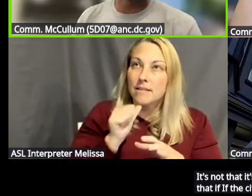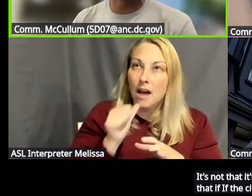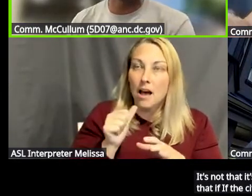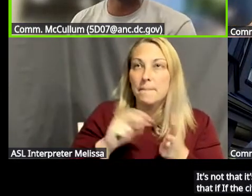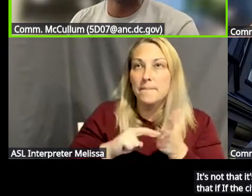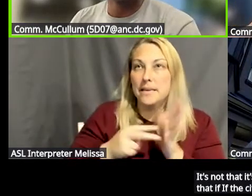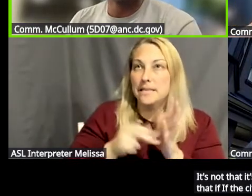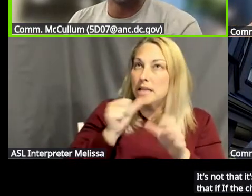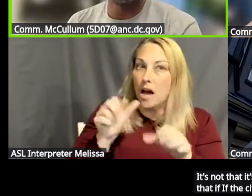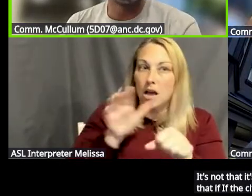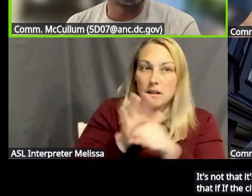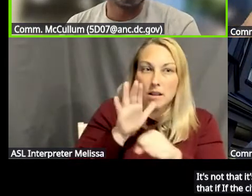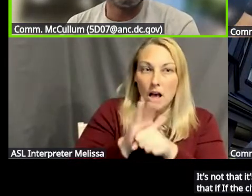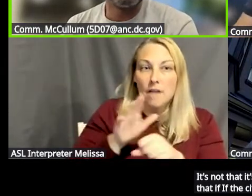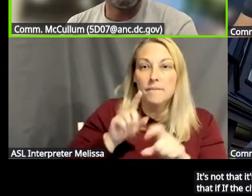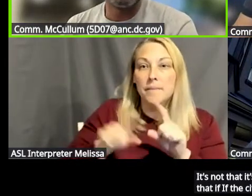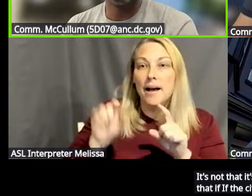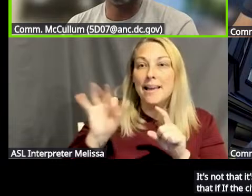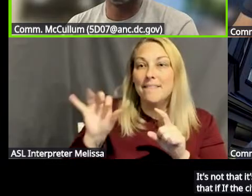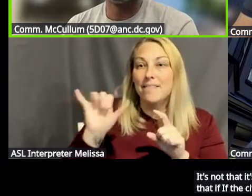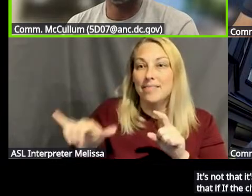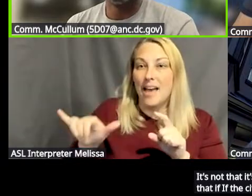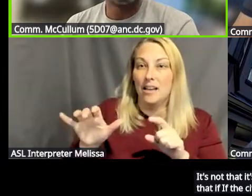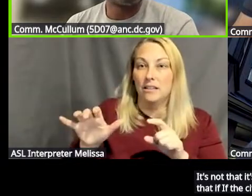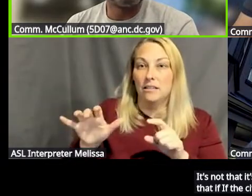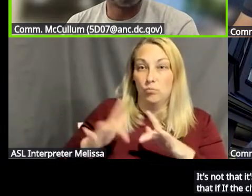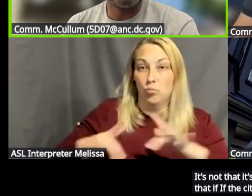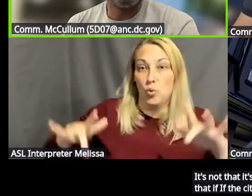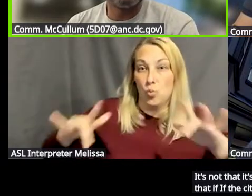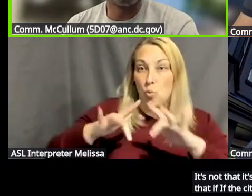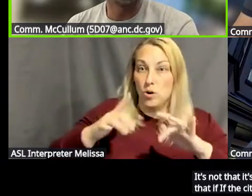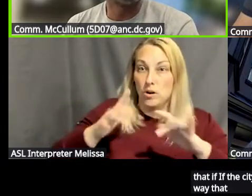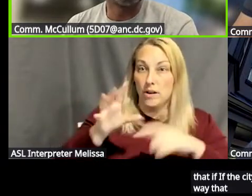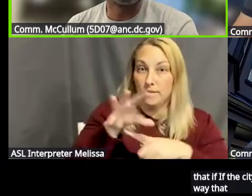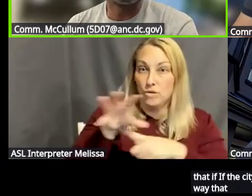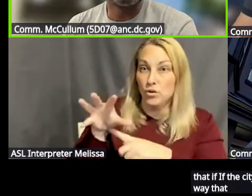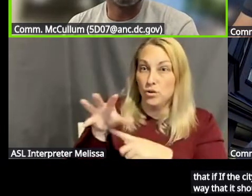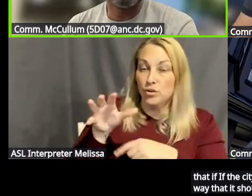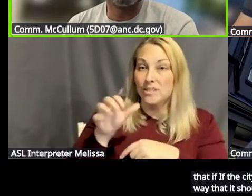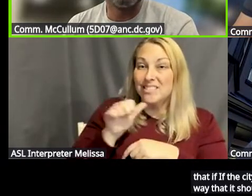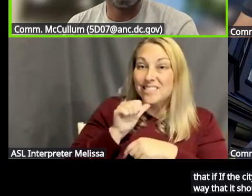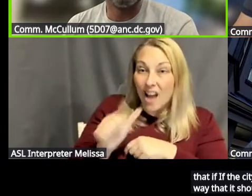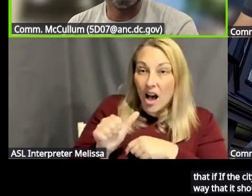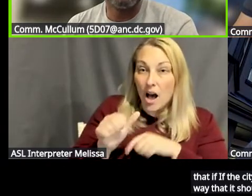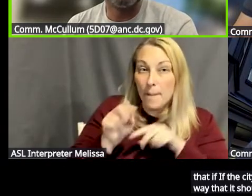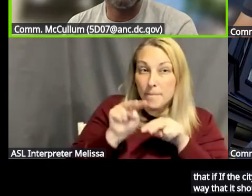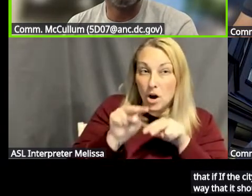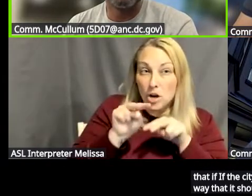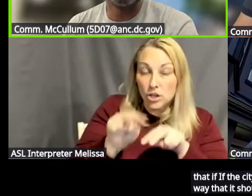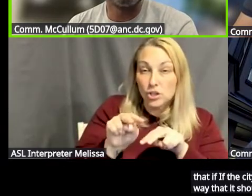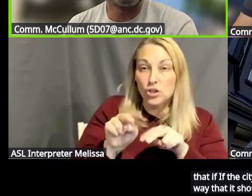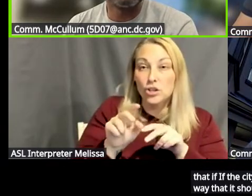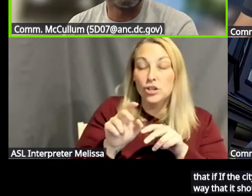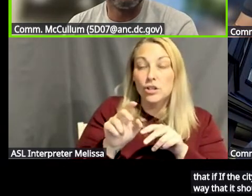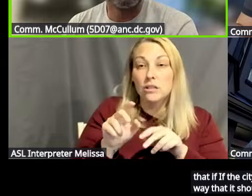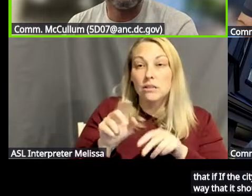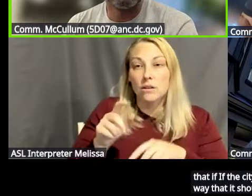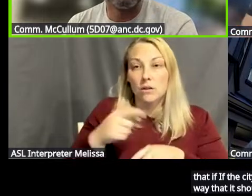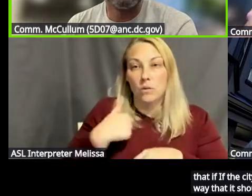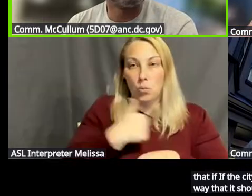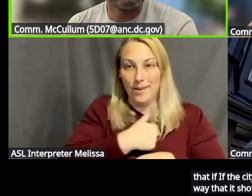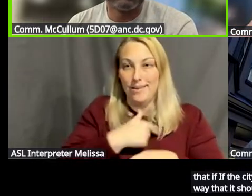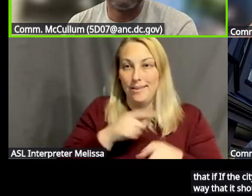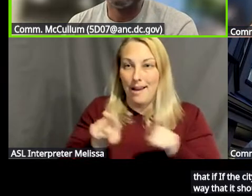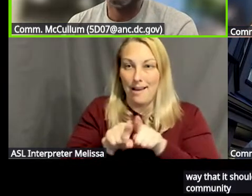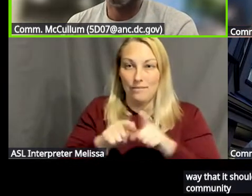is not being monitored in the way that it should be, then we also still have a duty as being residents of the community of